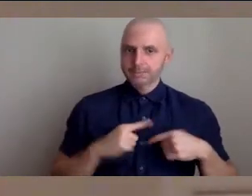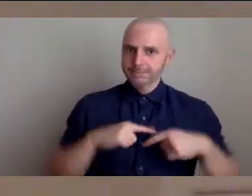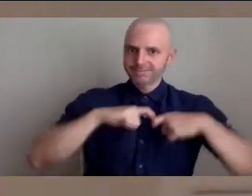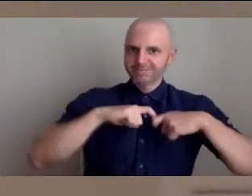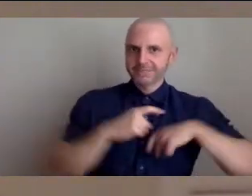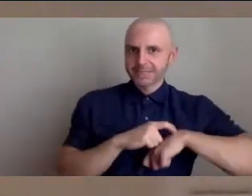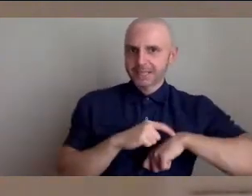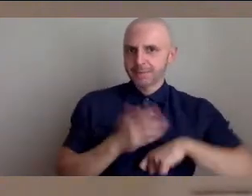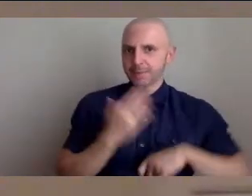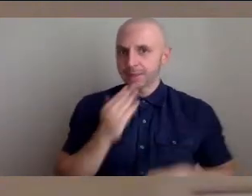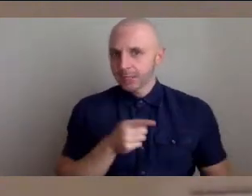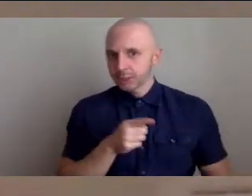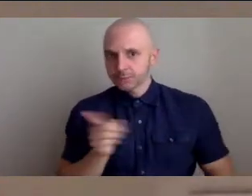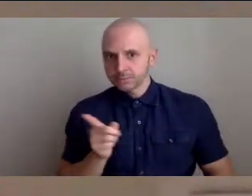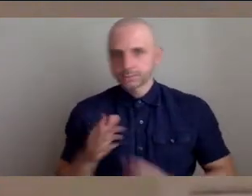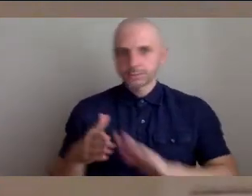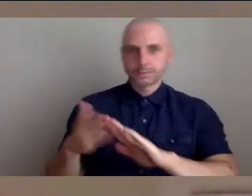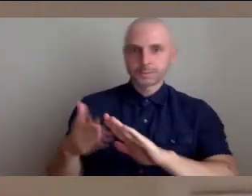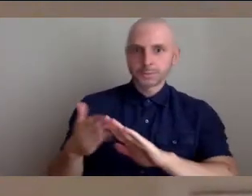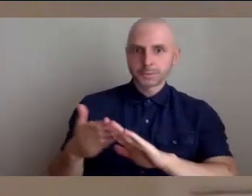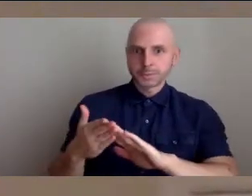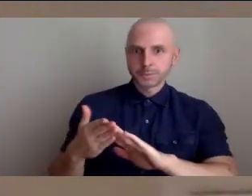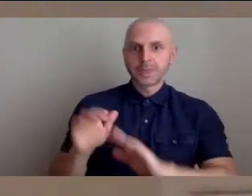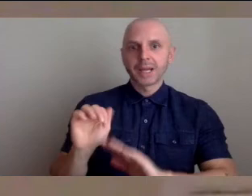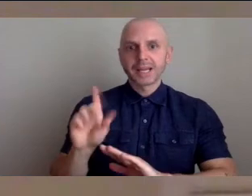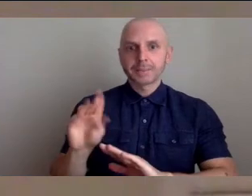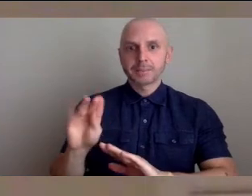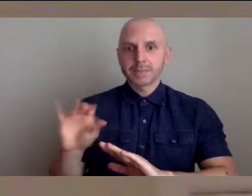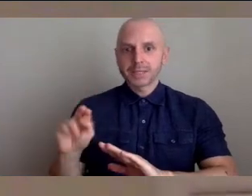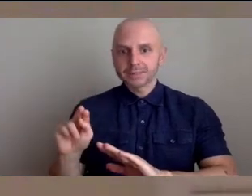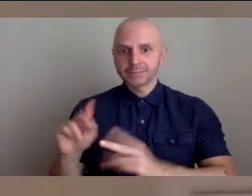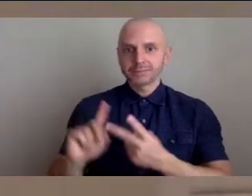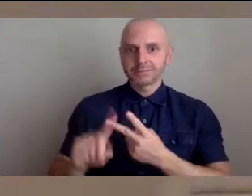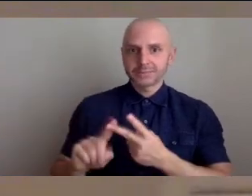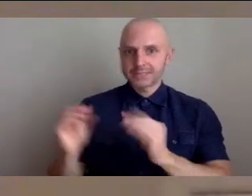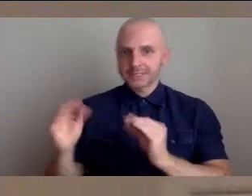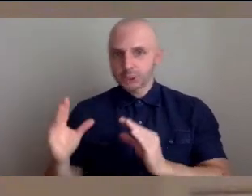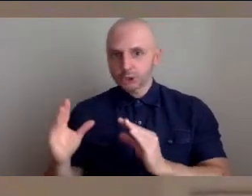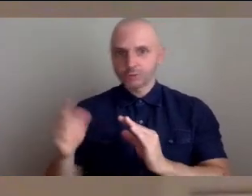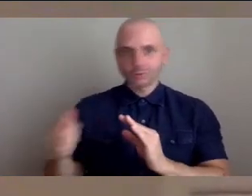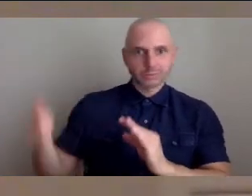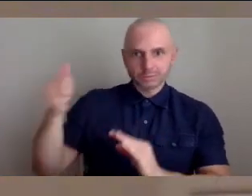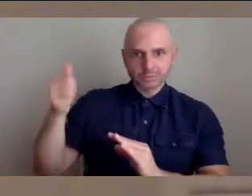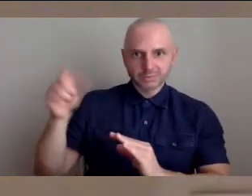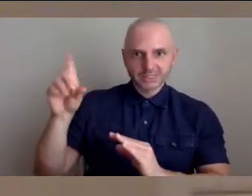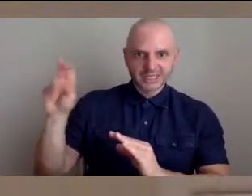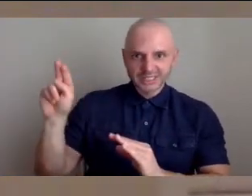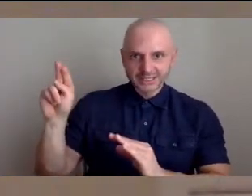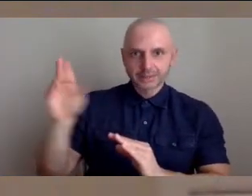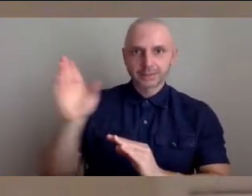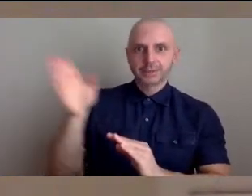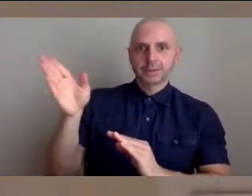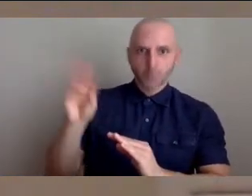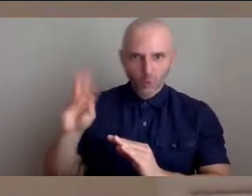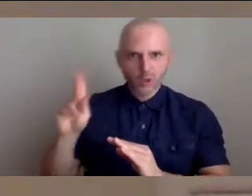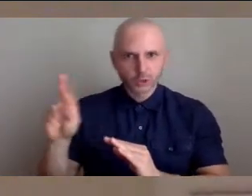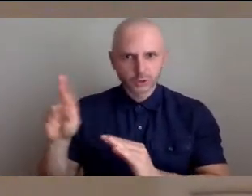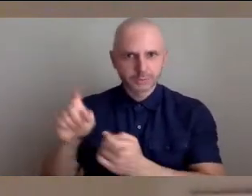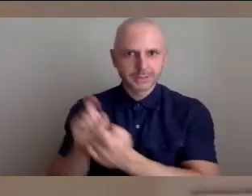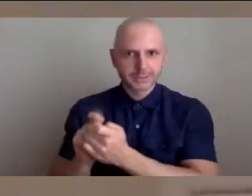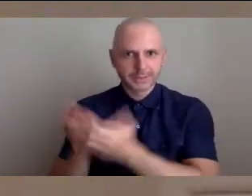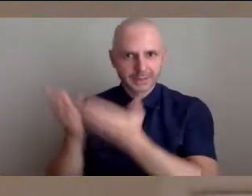administration, and especially Dean Walters, for all of their support and compassion as we adjust and continue to adjust. As